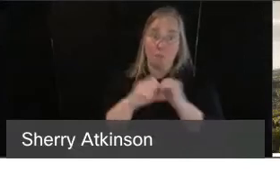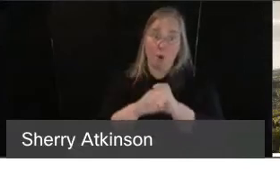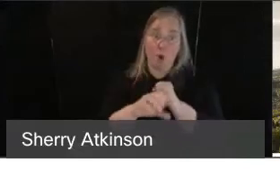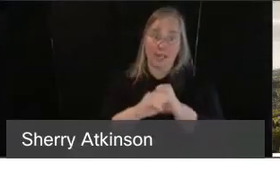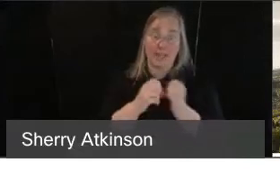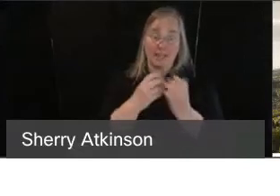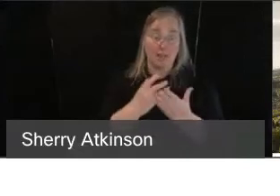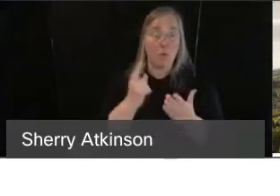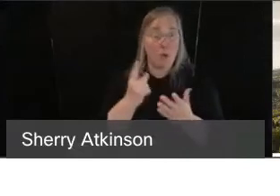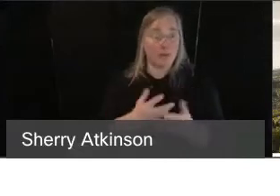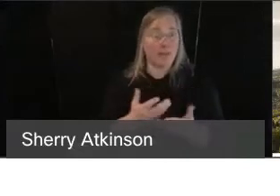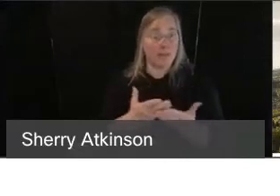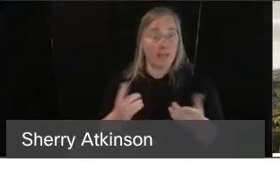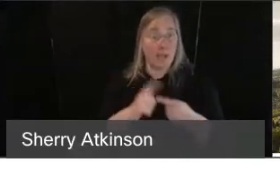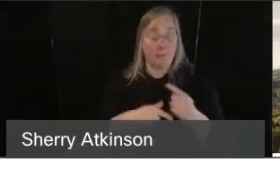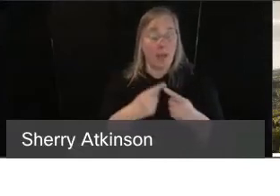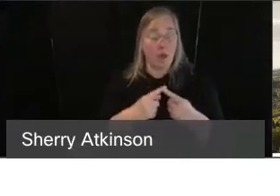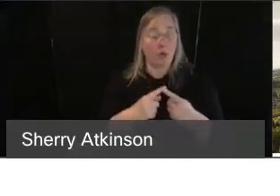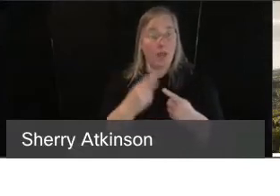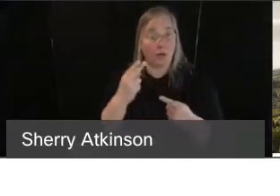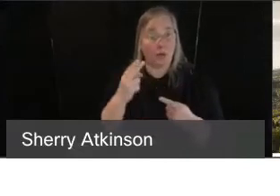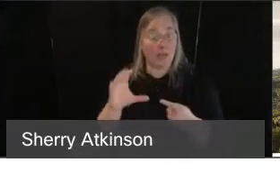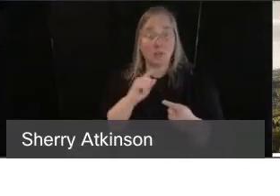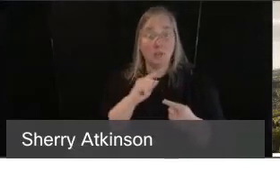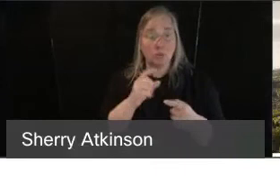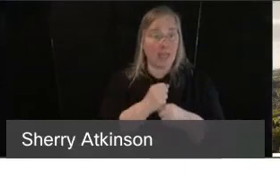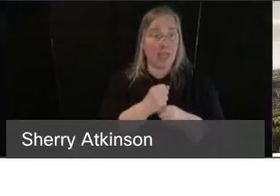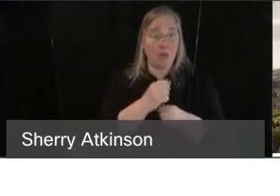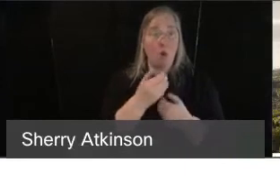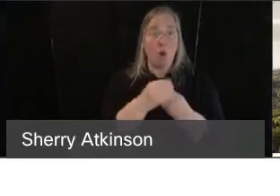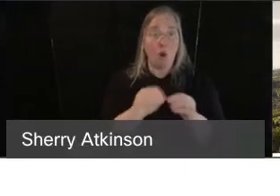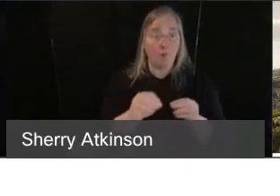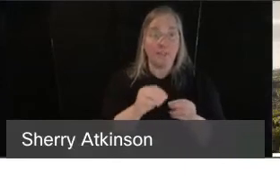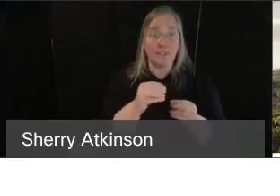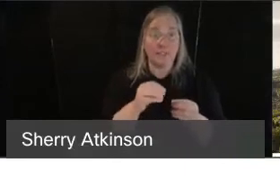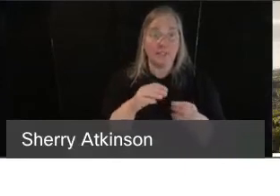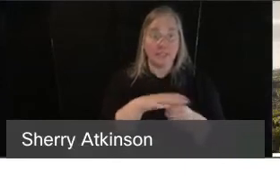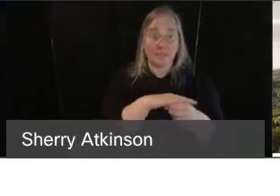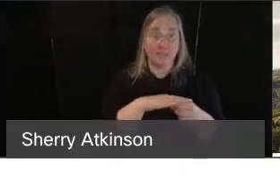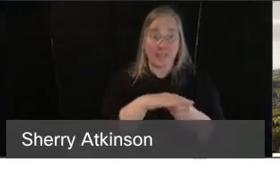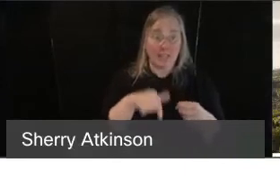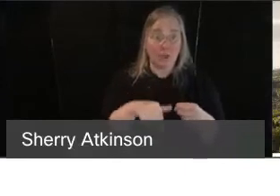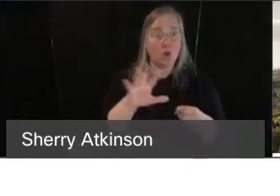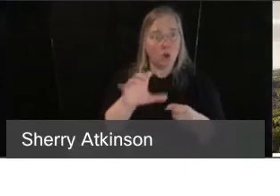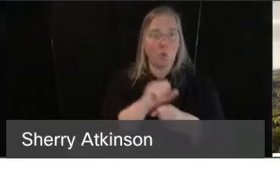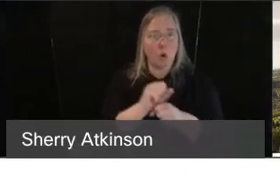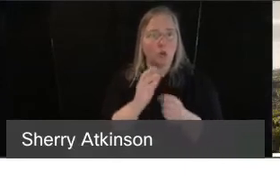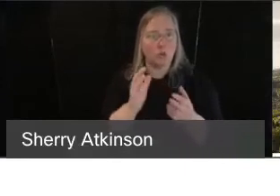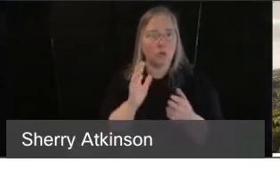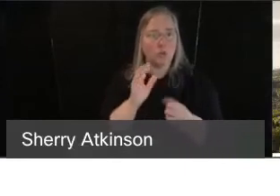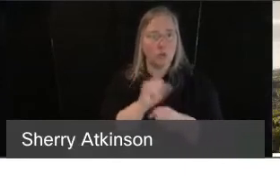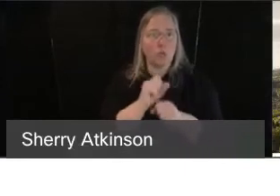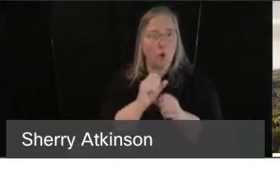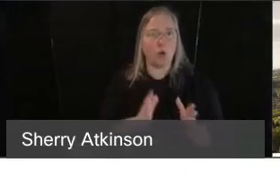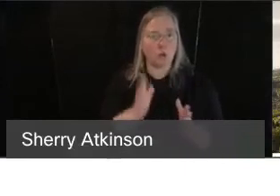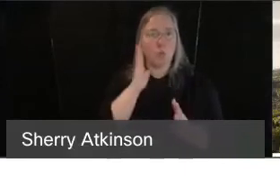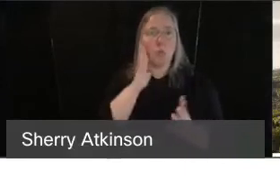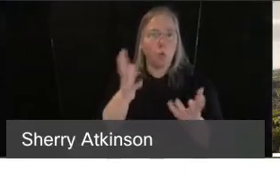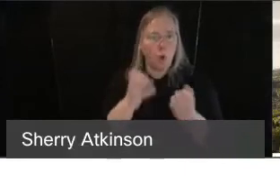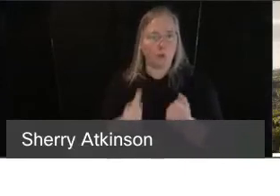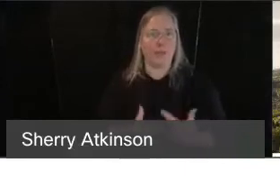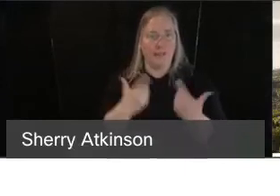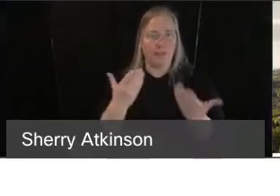office space and your workers will want to live in Howard County. As we curtail the level of